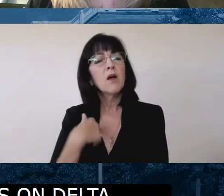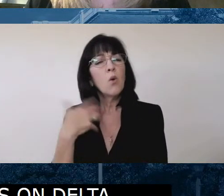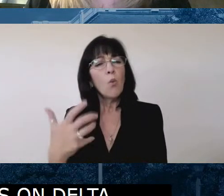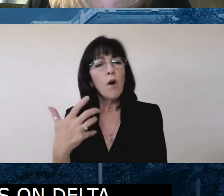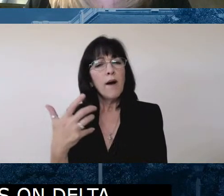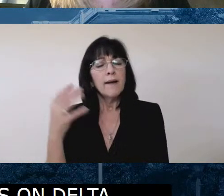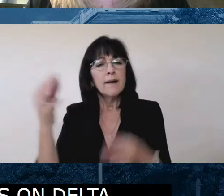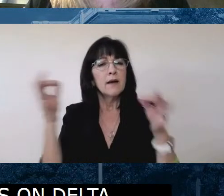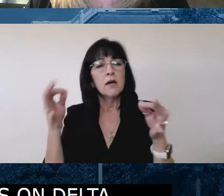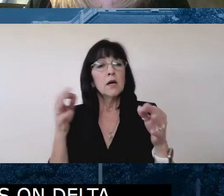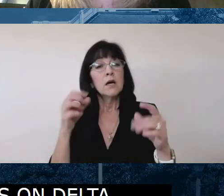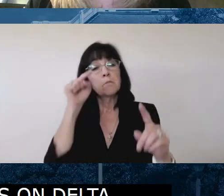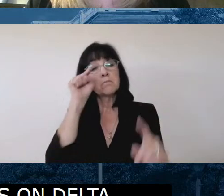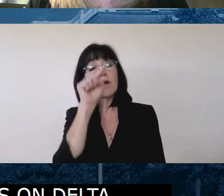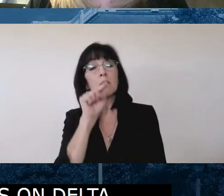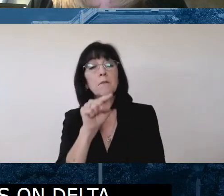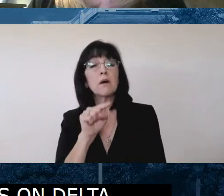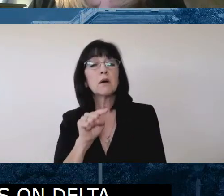from